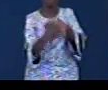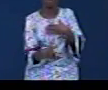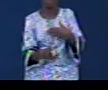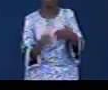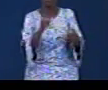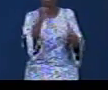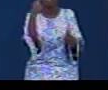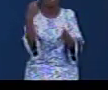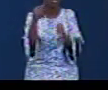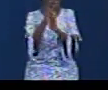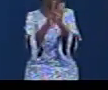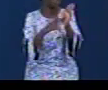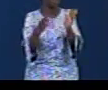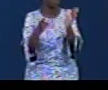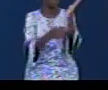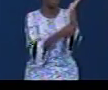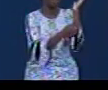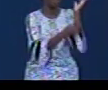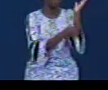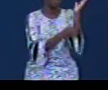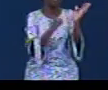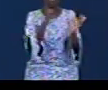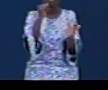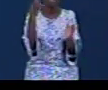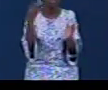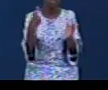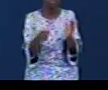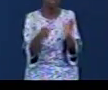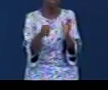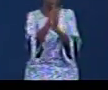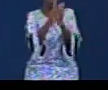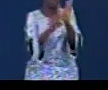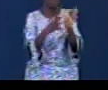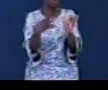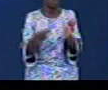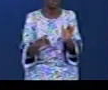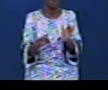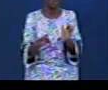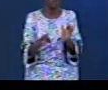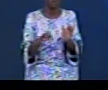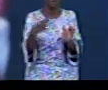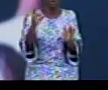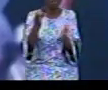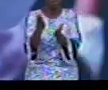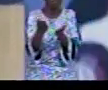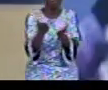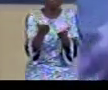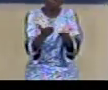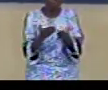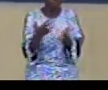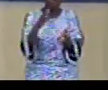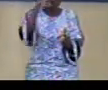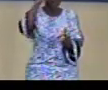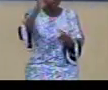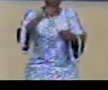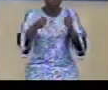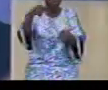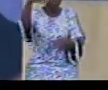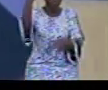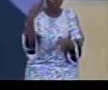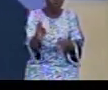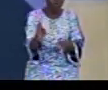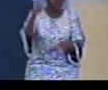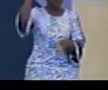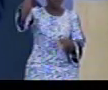the flesh, nor of the will of man, but of God.